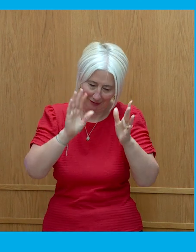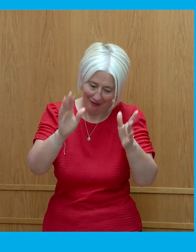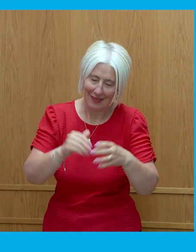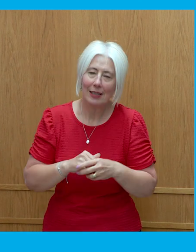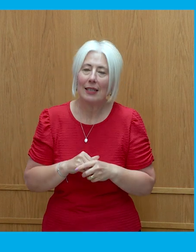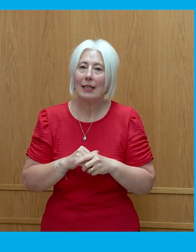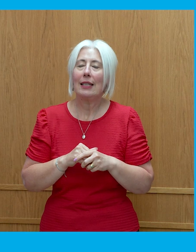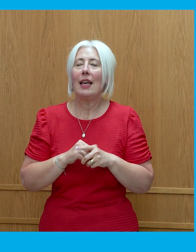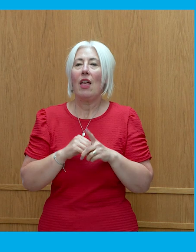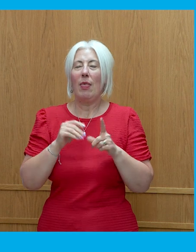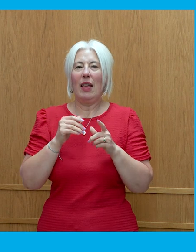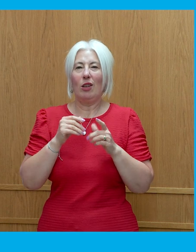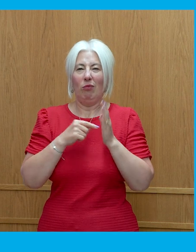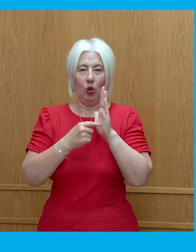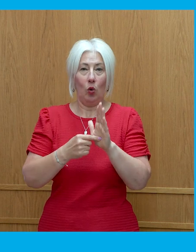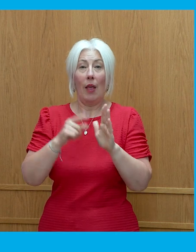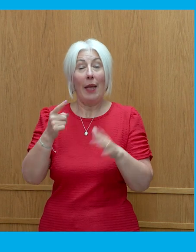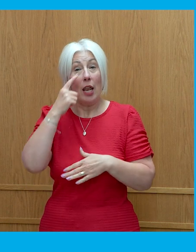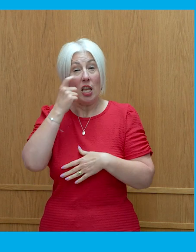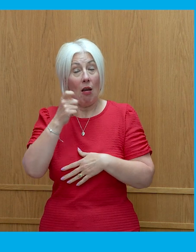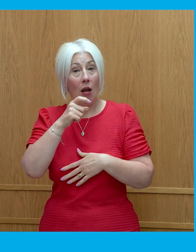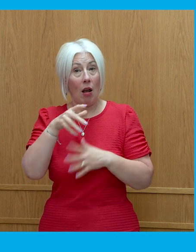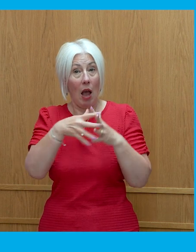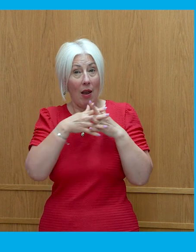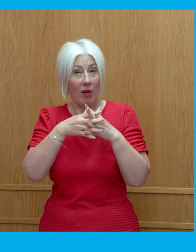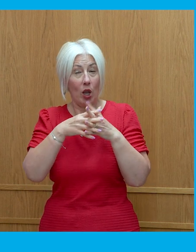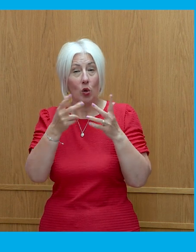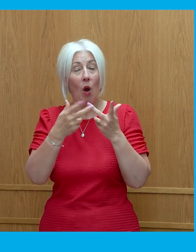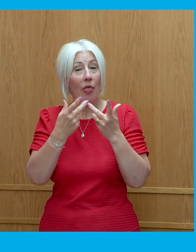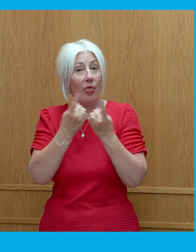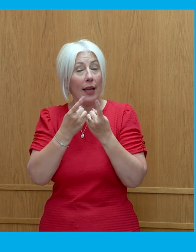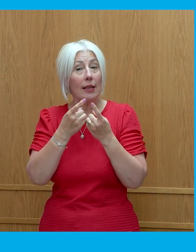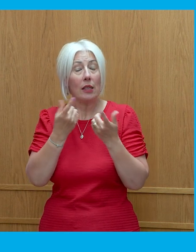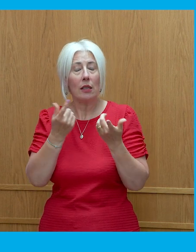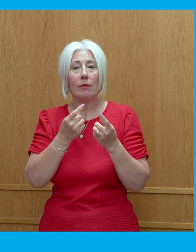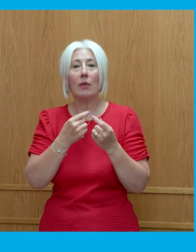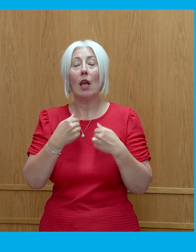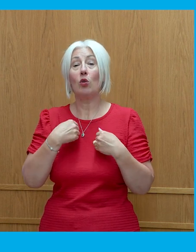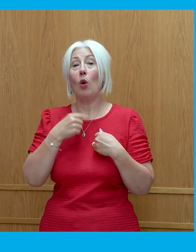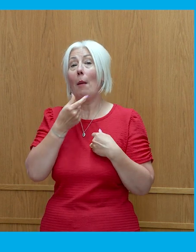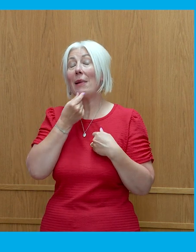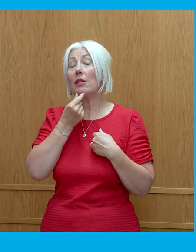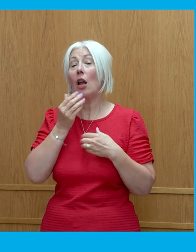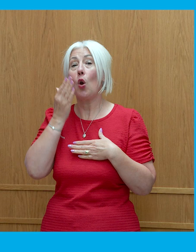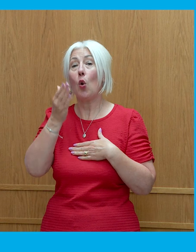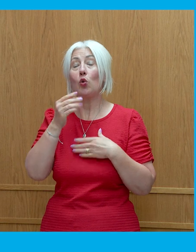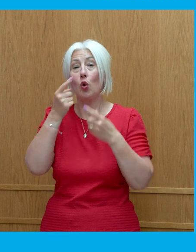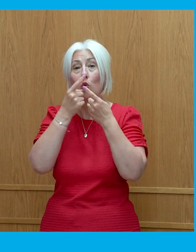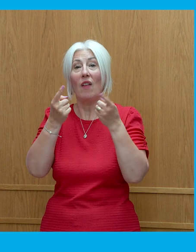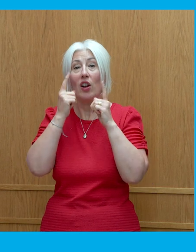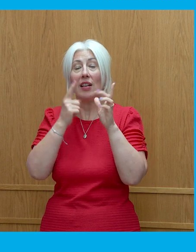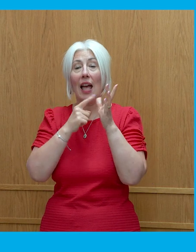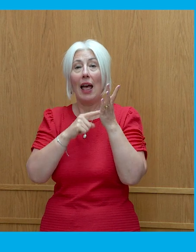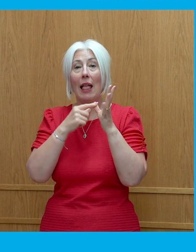point, and then I want to talk about what younger Americans are also concerned about. So my son attends college at the University of Alabama. There was a